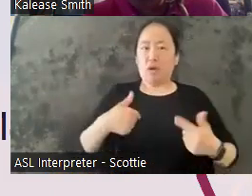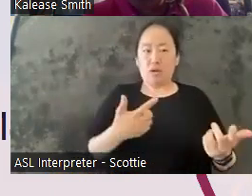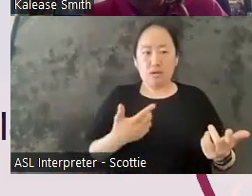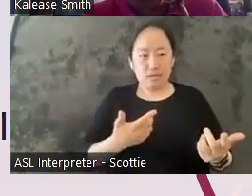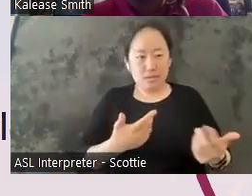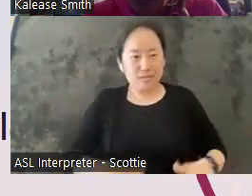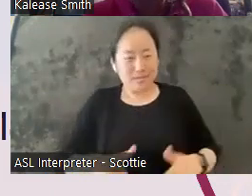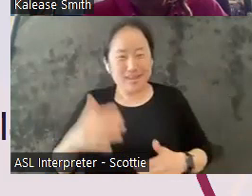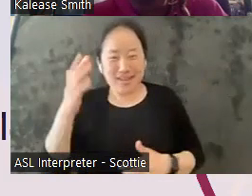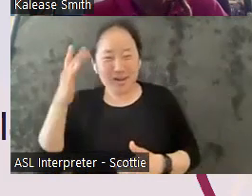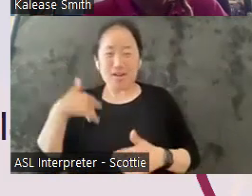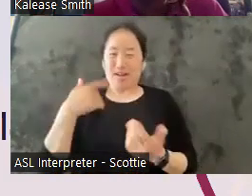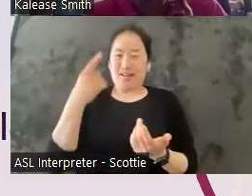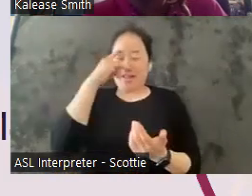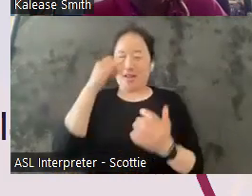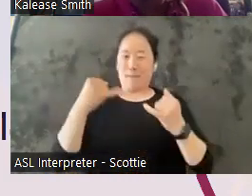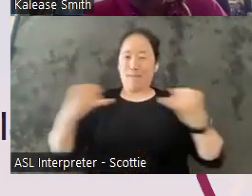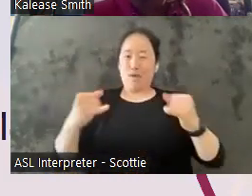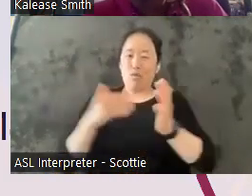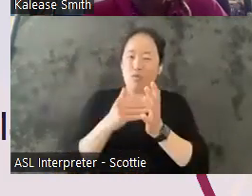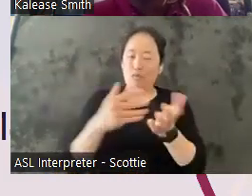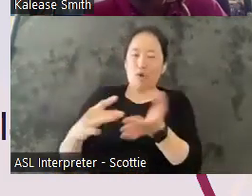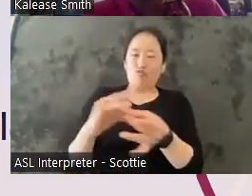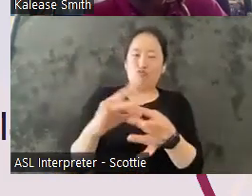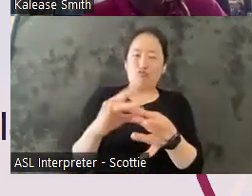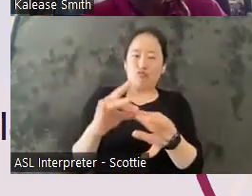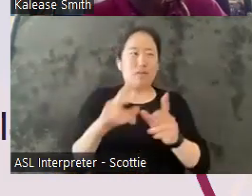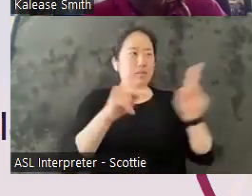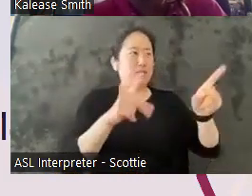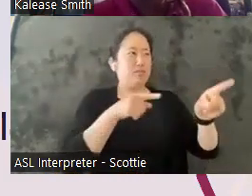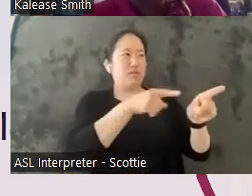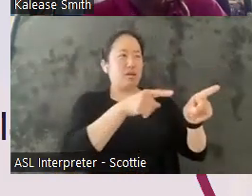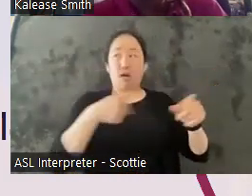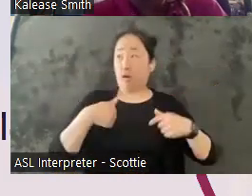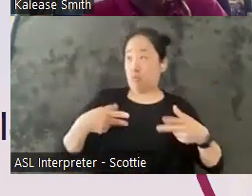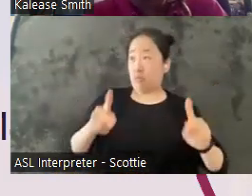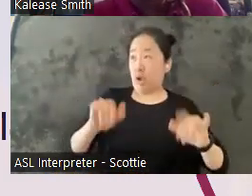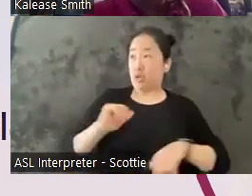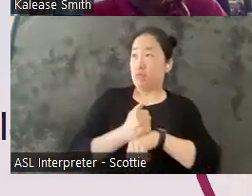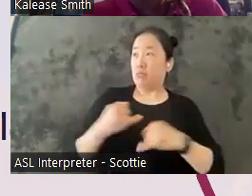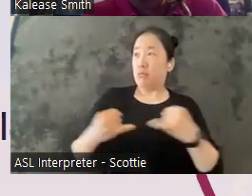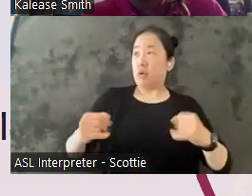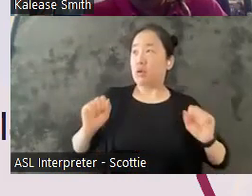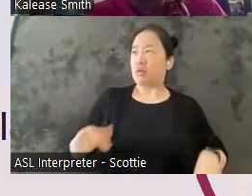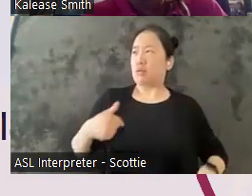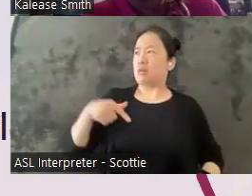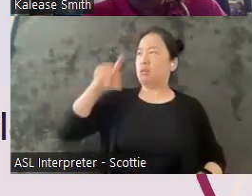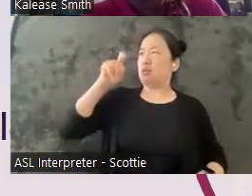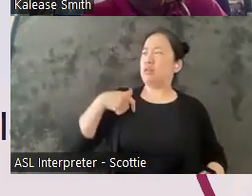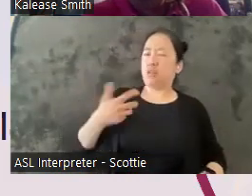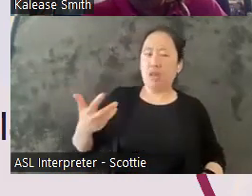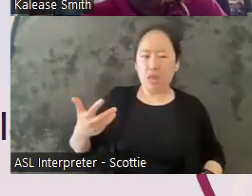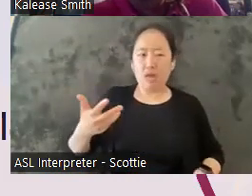realize that they can set boundaries, that they're allowed to, that they have to kind of give themselves permission to be able to do that too. So I'm curious of what